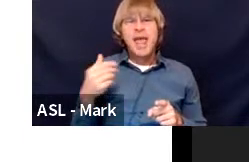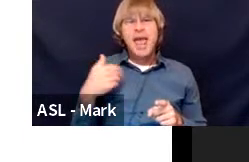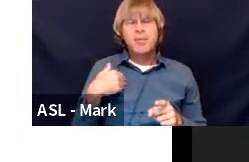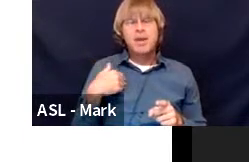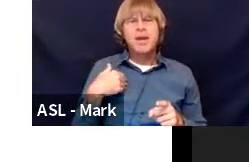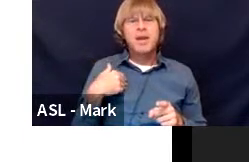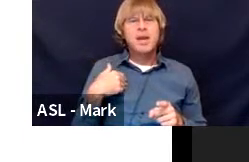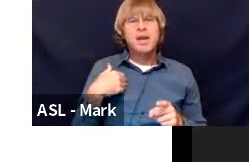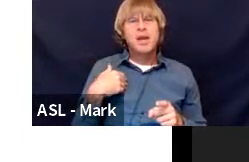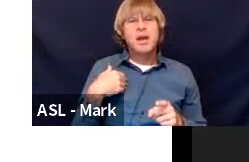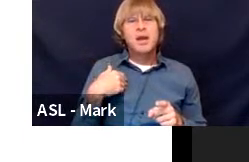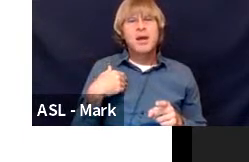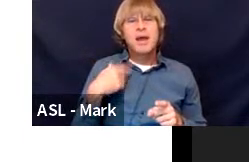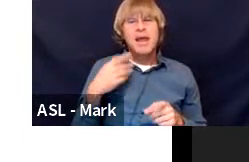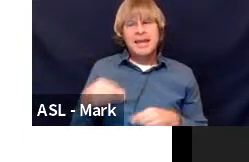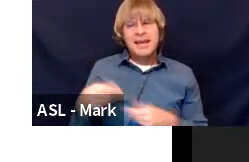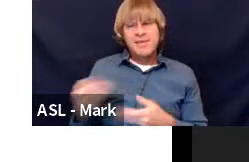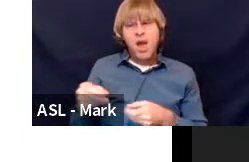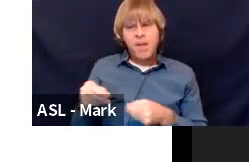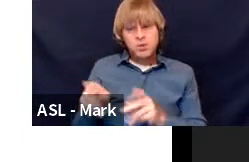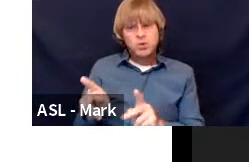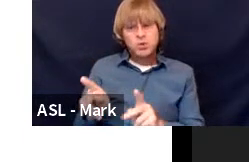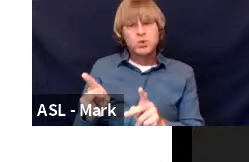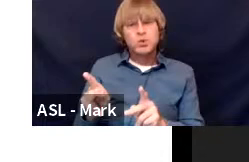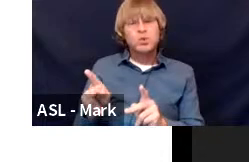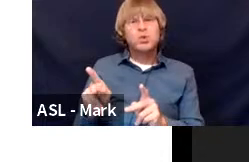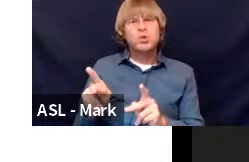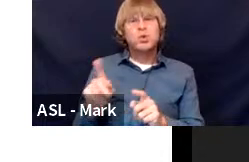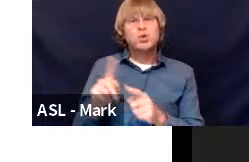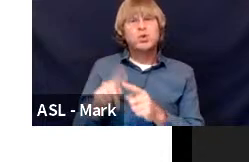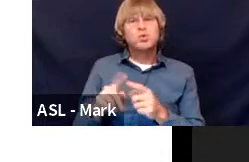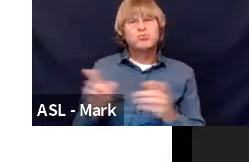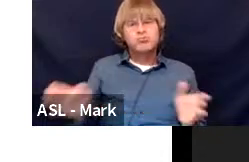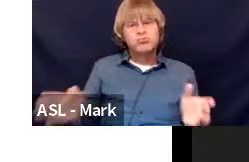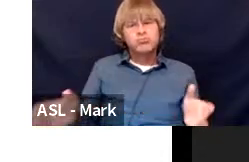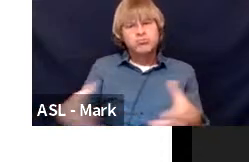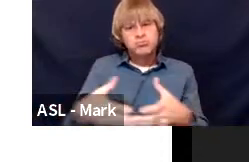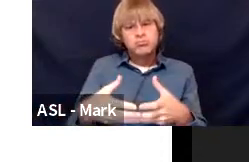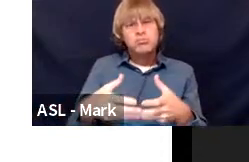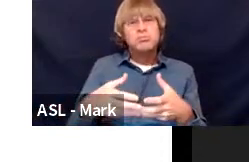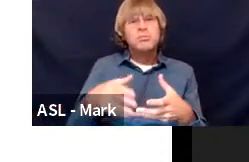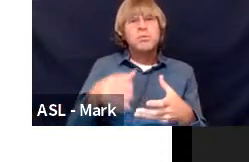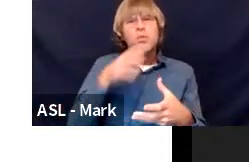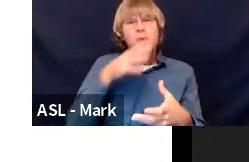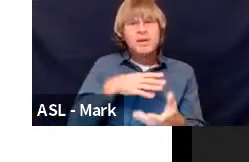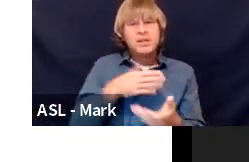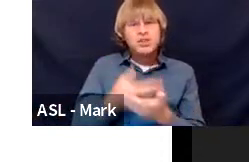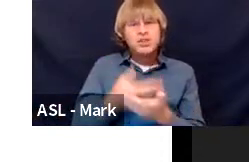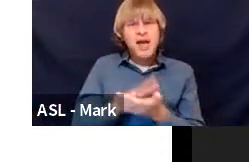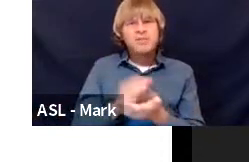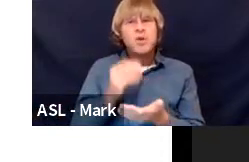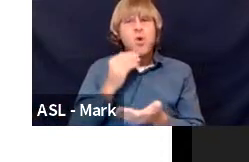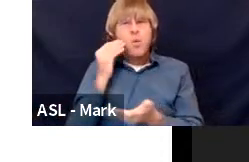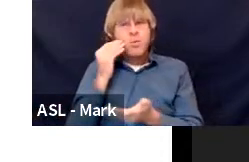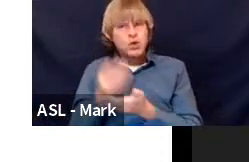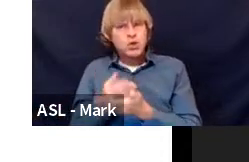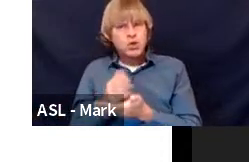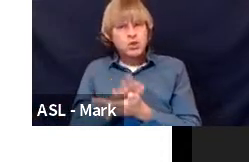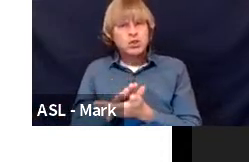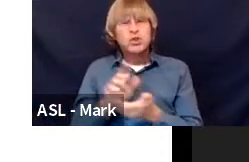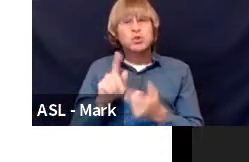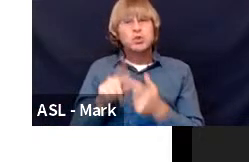been given the opportunity to bring together women chefs and home cooks